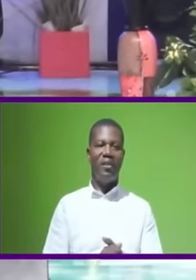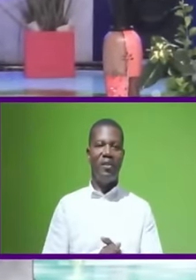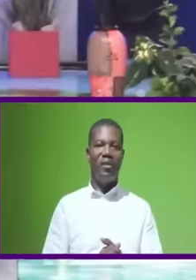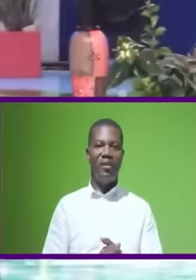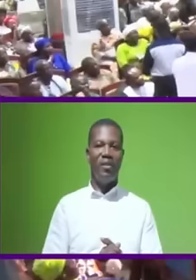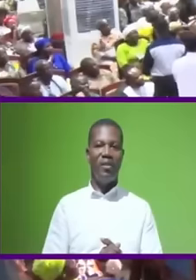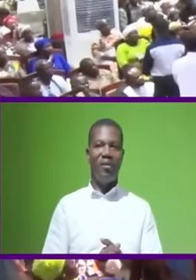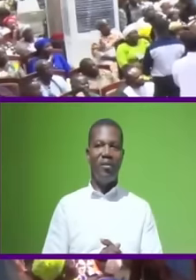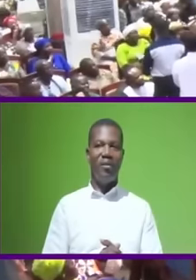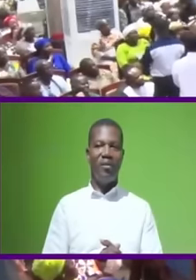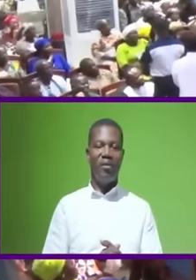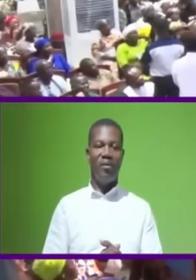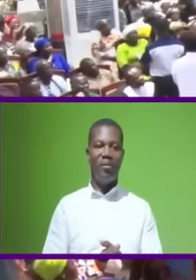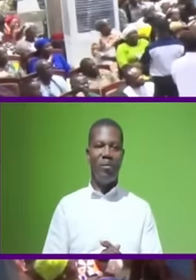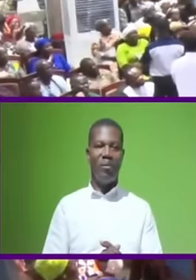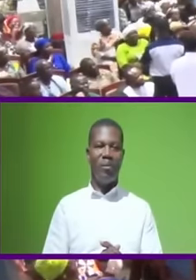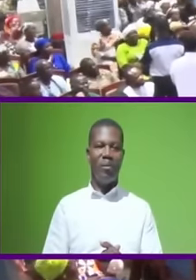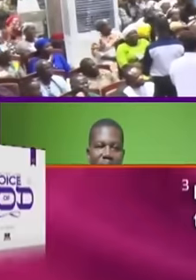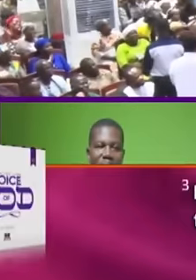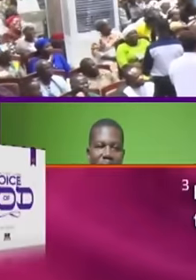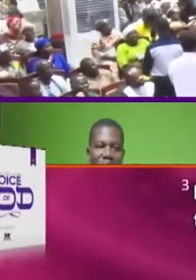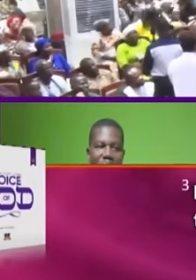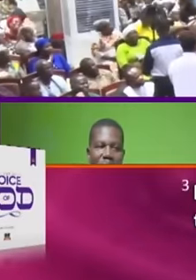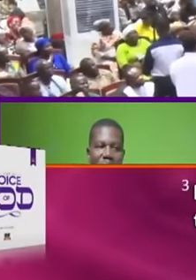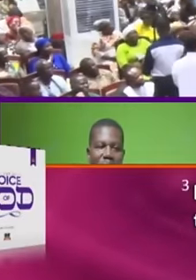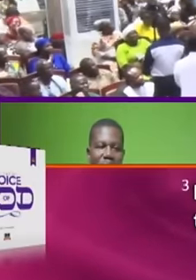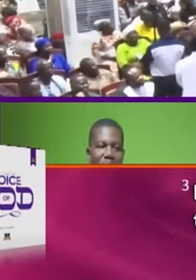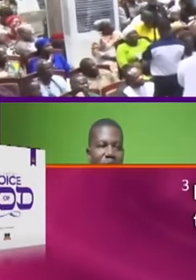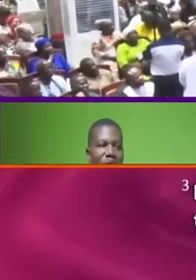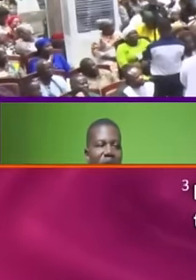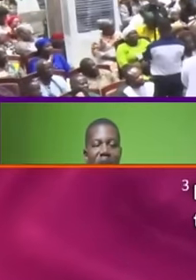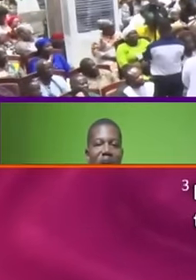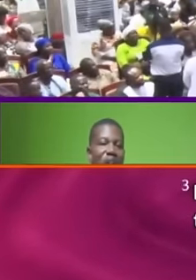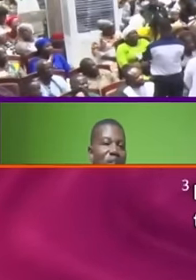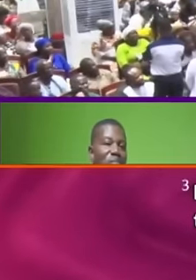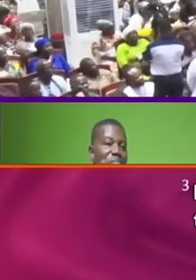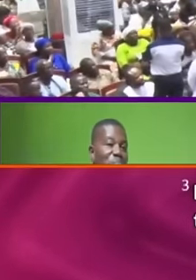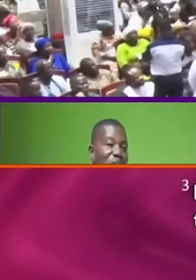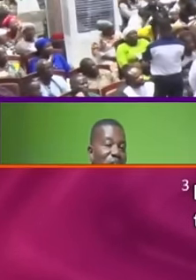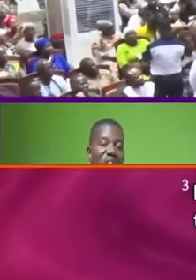Yamko. Pacho, meet. Now, Peter can say, Anania,